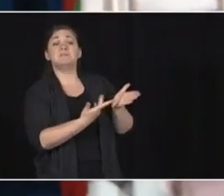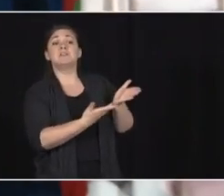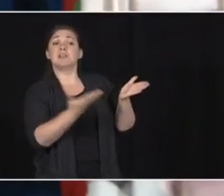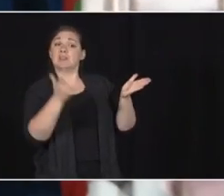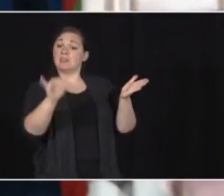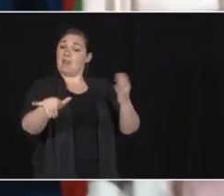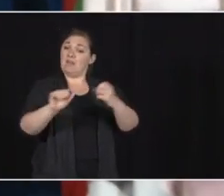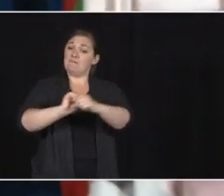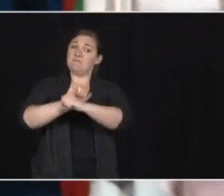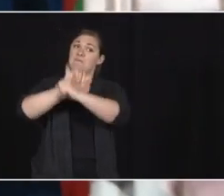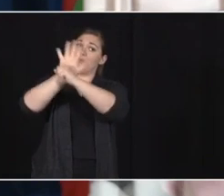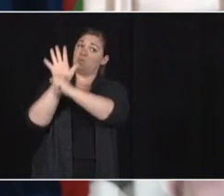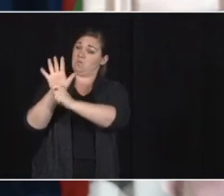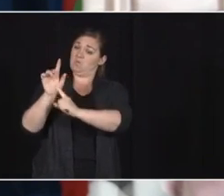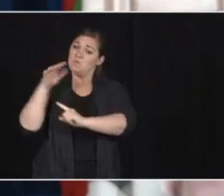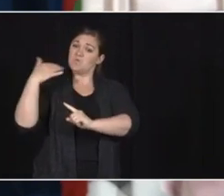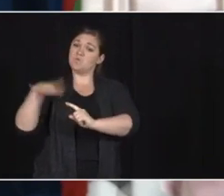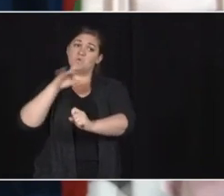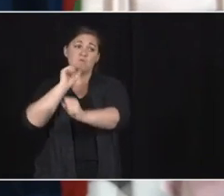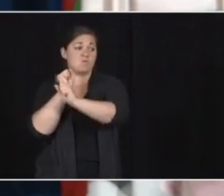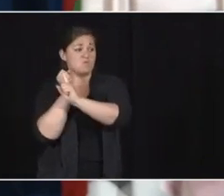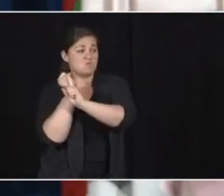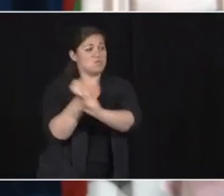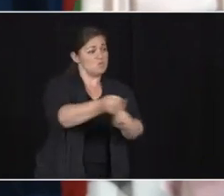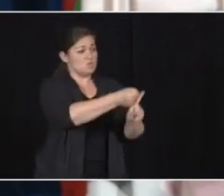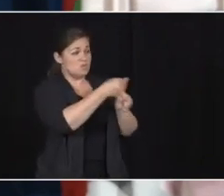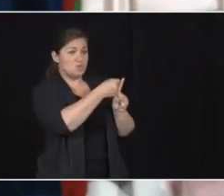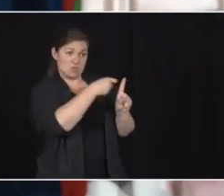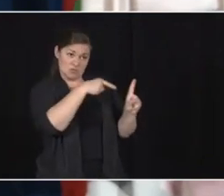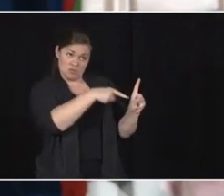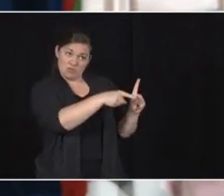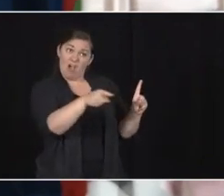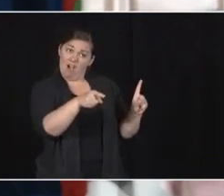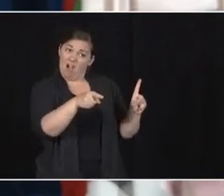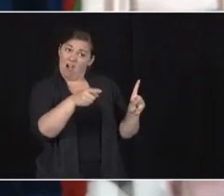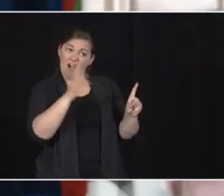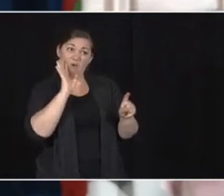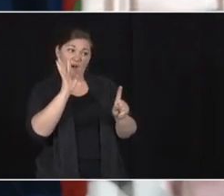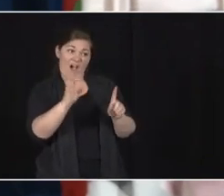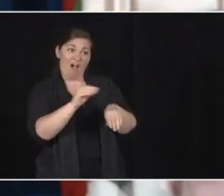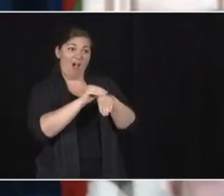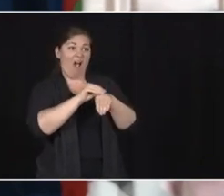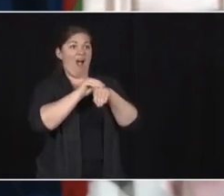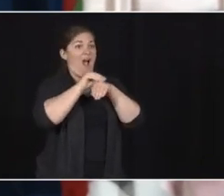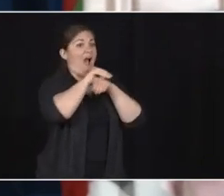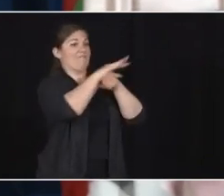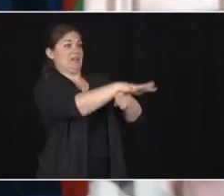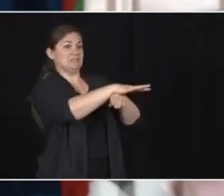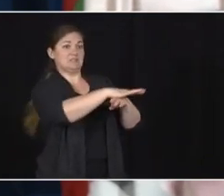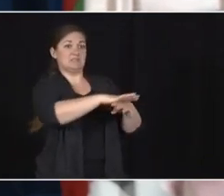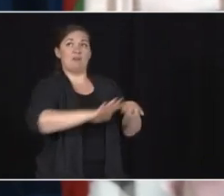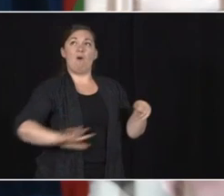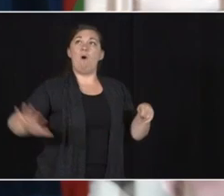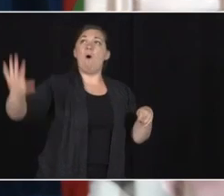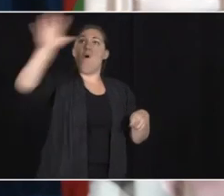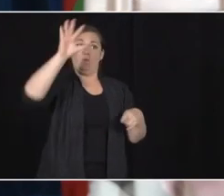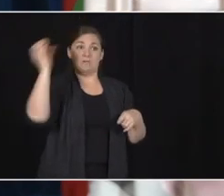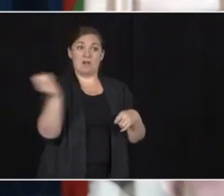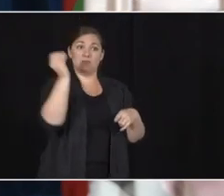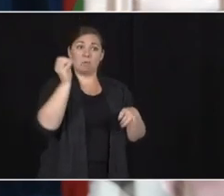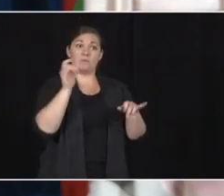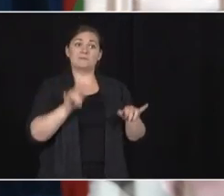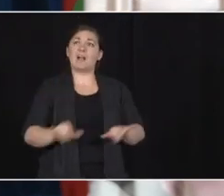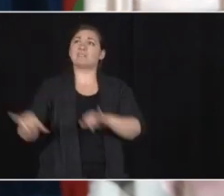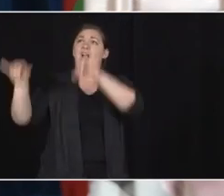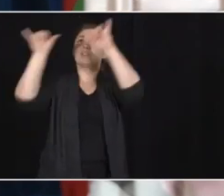pandemic is significant differences in infection rates in different parts of the province. Given that two premiers who